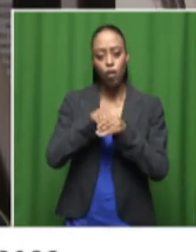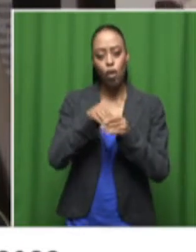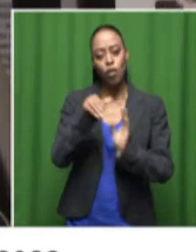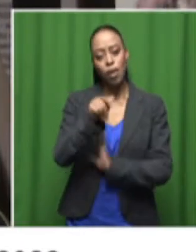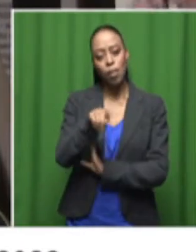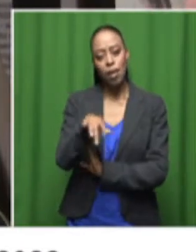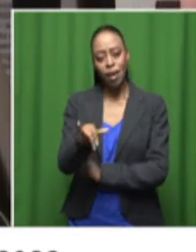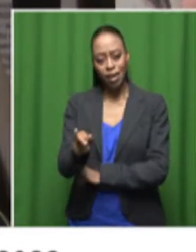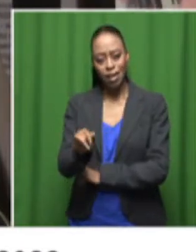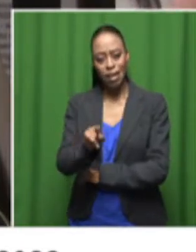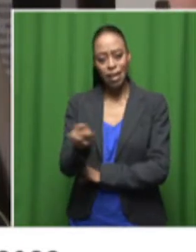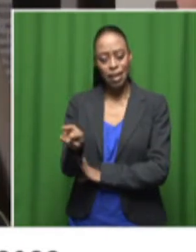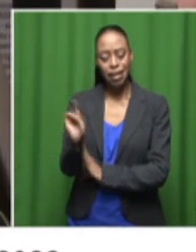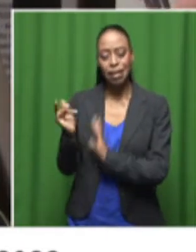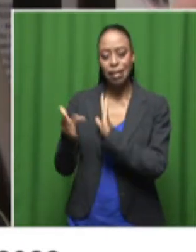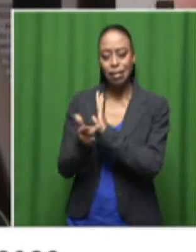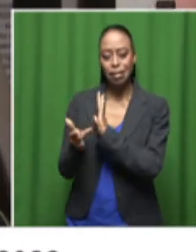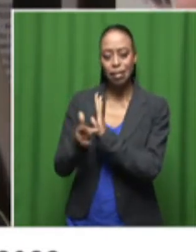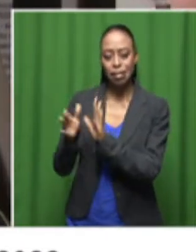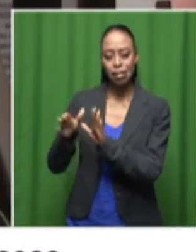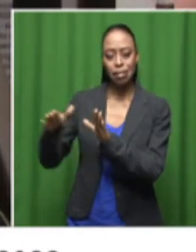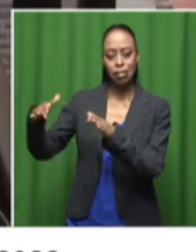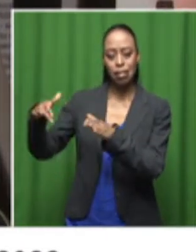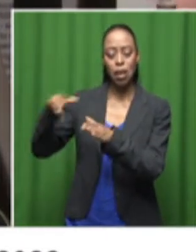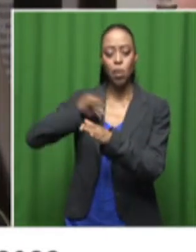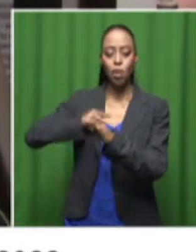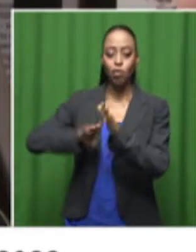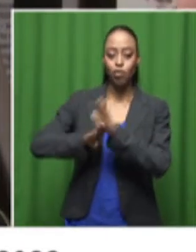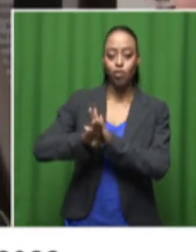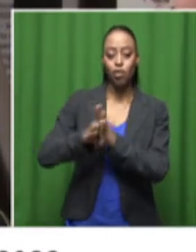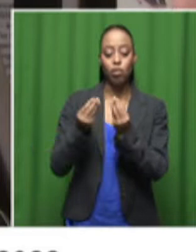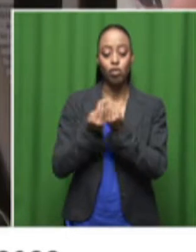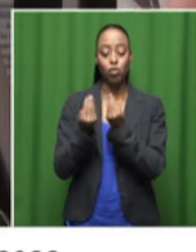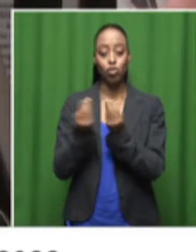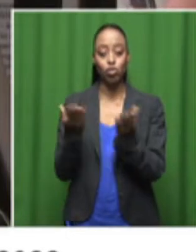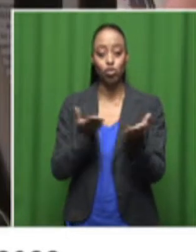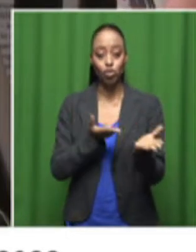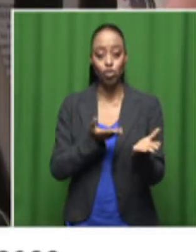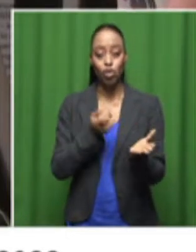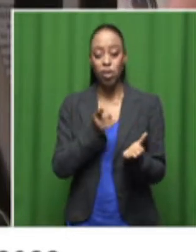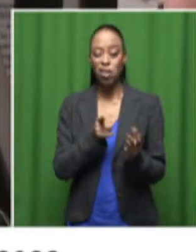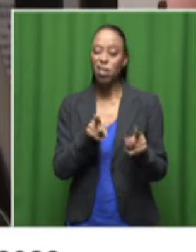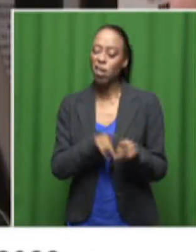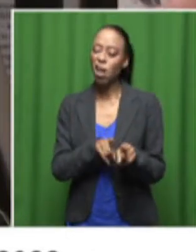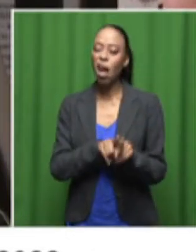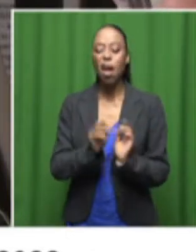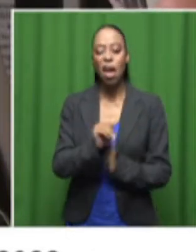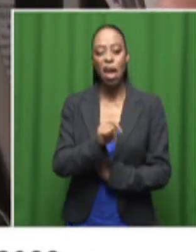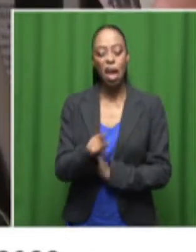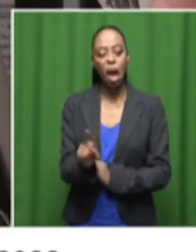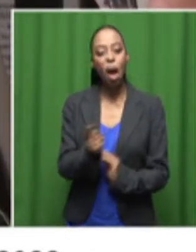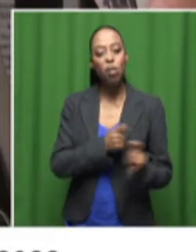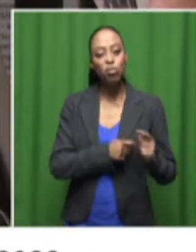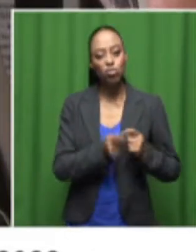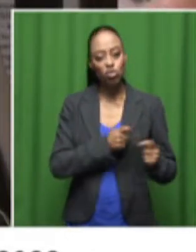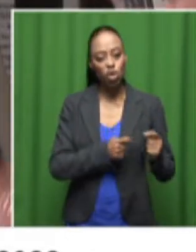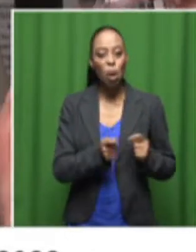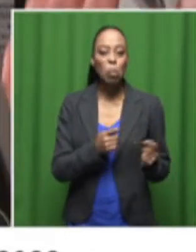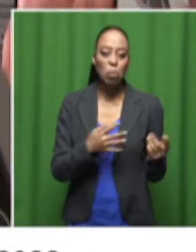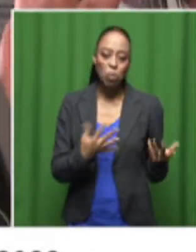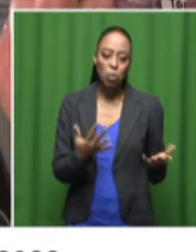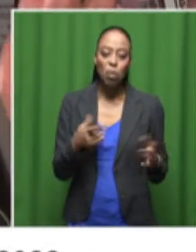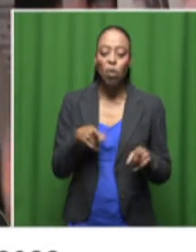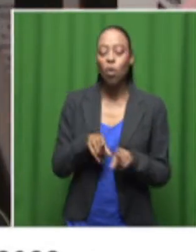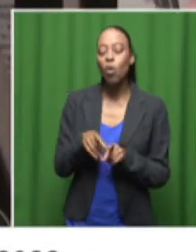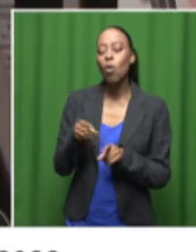API space, in the digital space, to develop this platform, which is more like an app store platform in simpler terms, or a